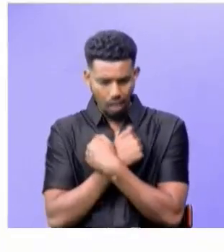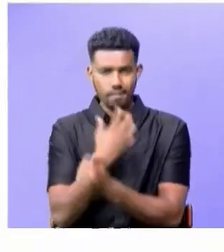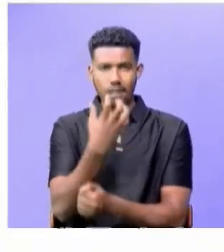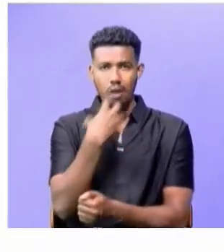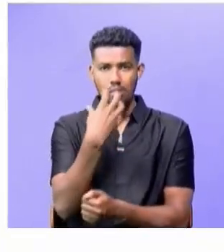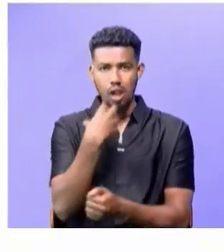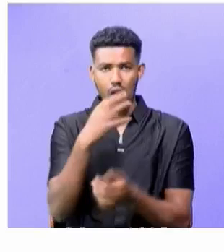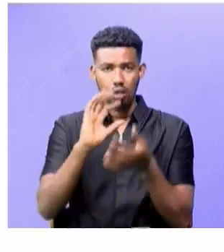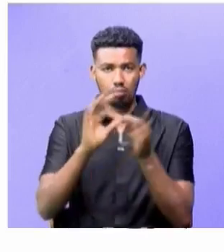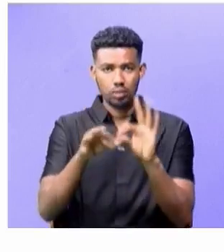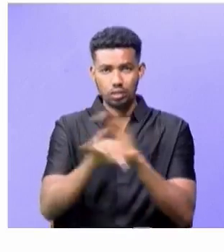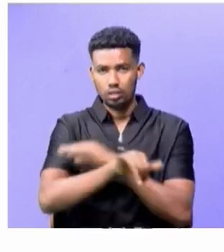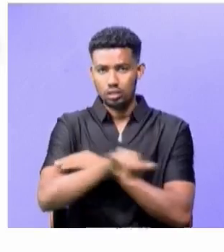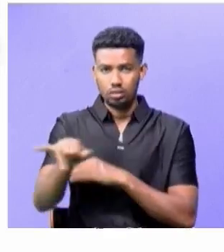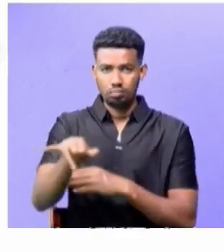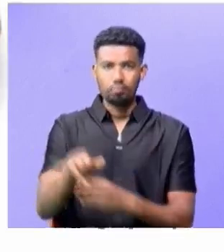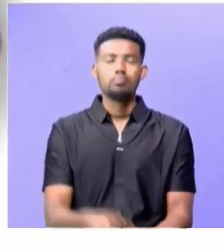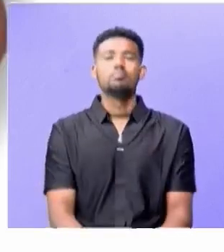apple